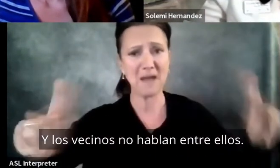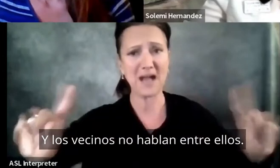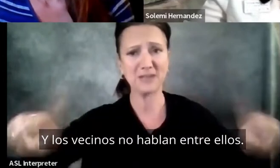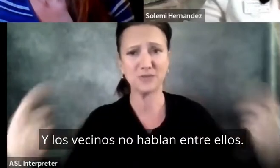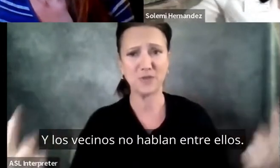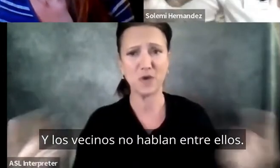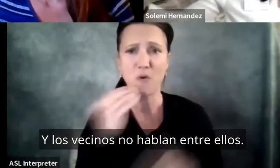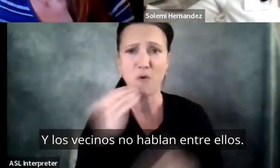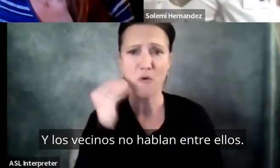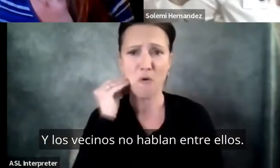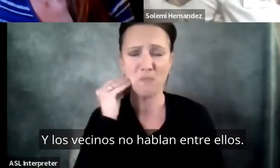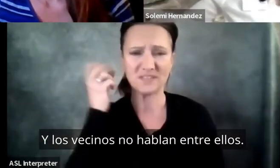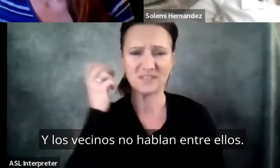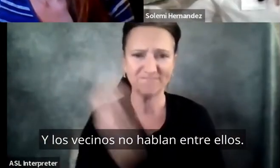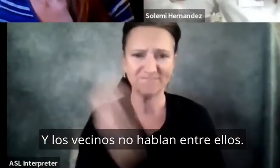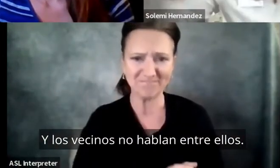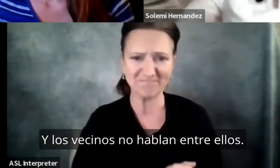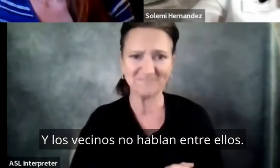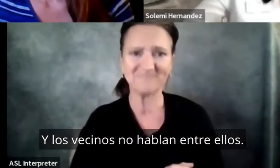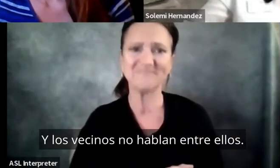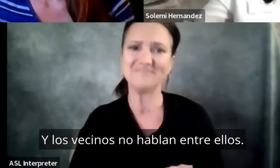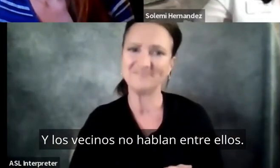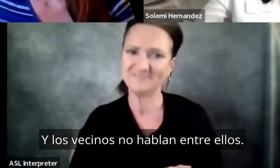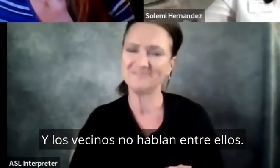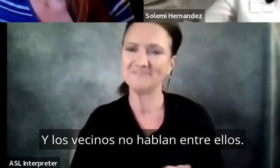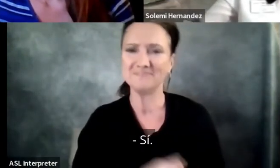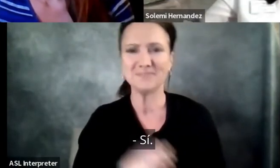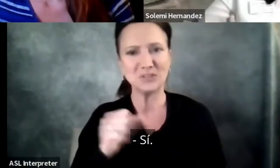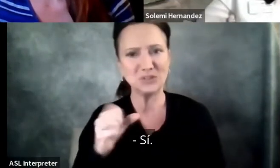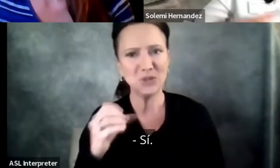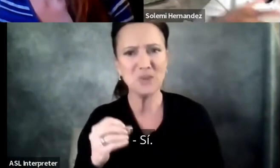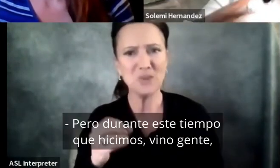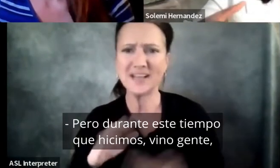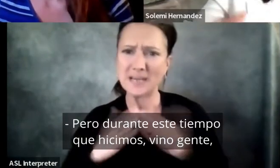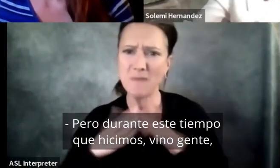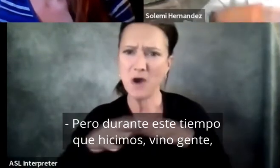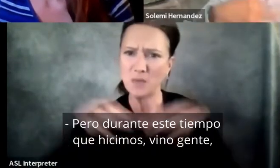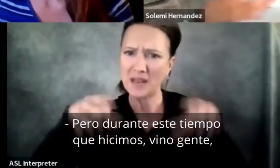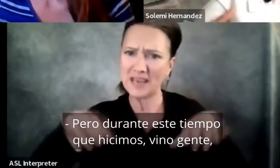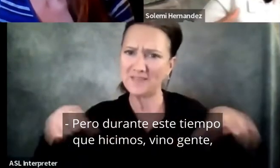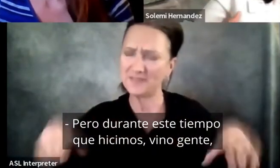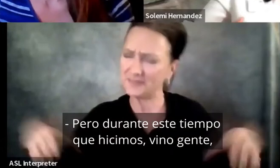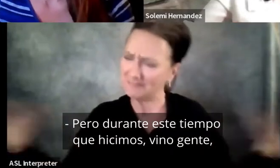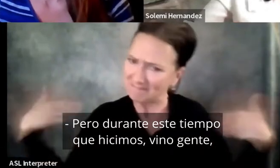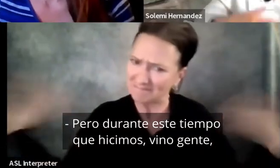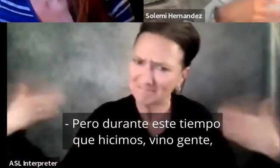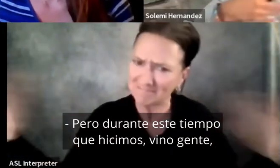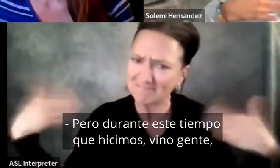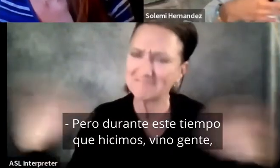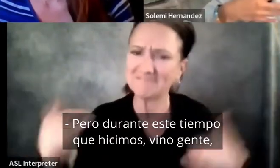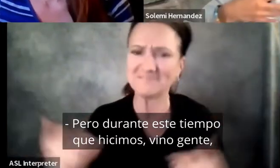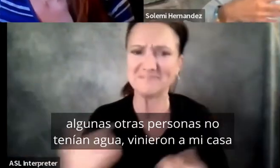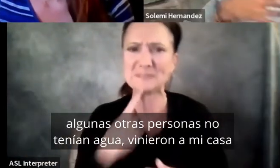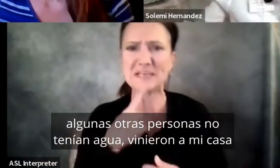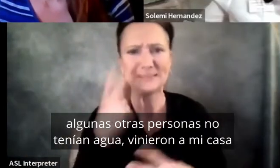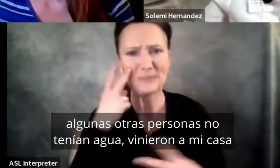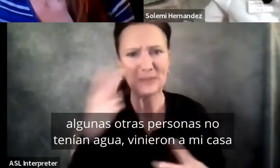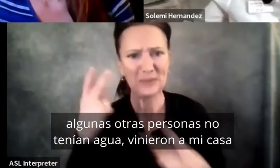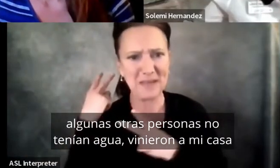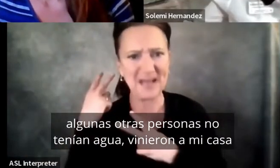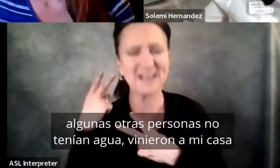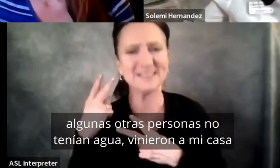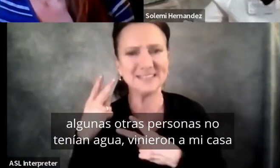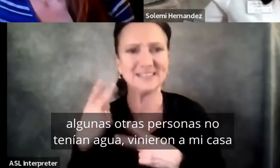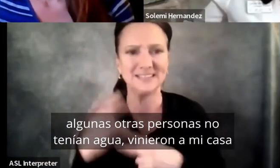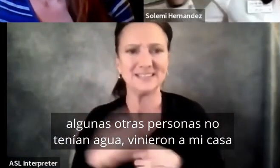know. And, you know, neighbors don't talk to each other. But yeah. During this time, we did, you know, people came, some other people